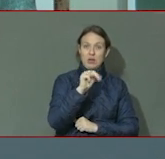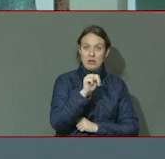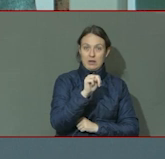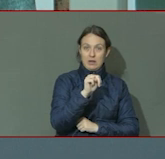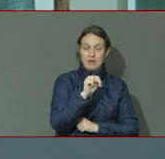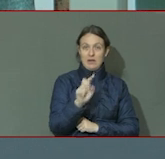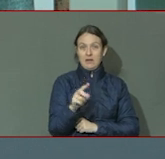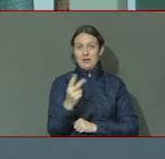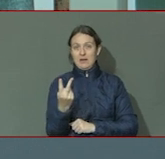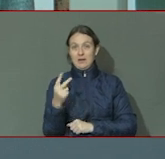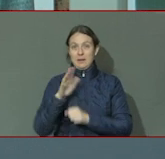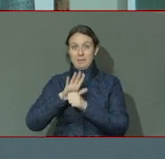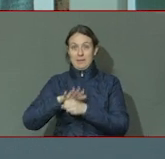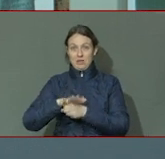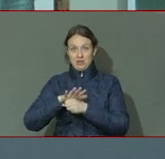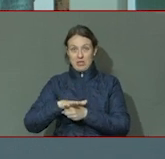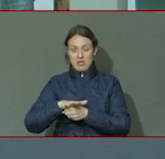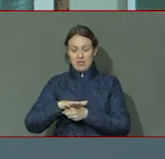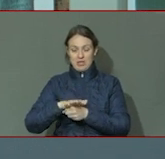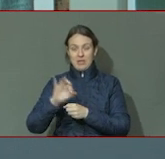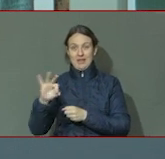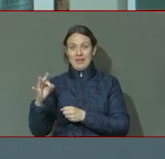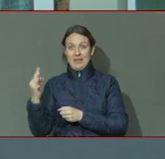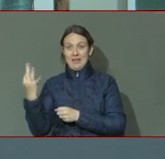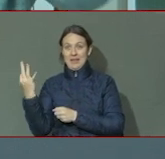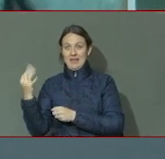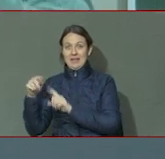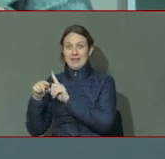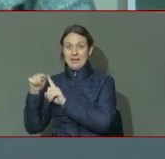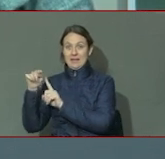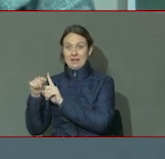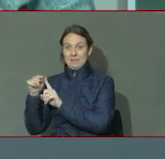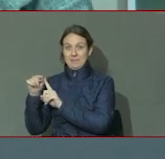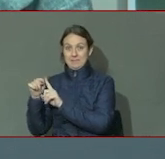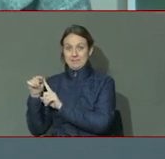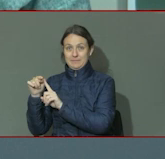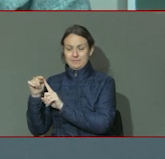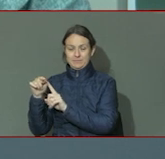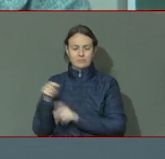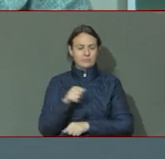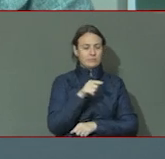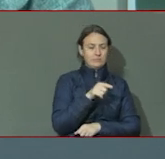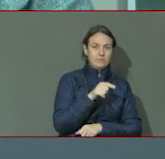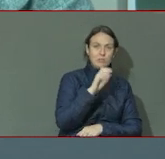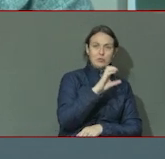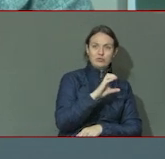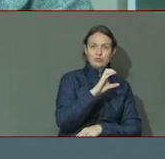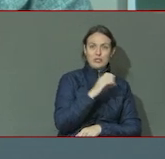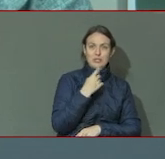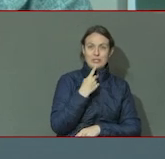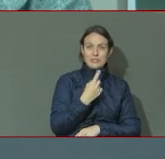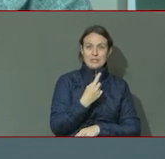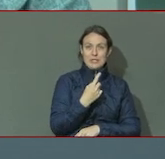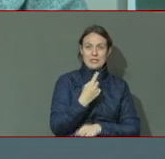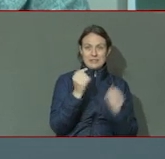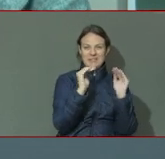second word is pressure. And the third word is temperature. But if you say concentration, you see I put something